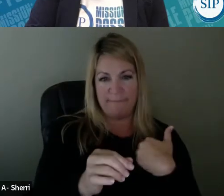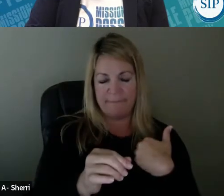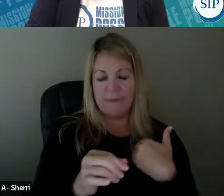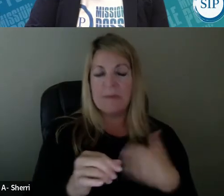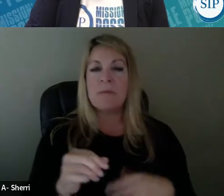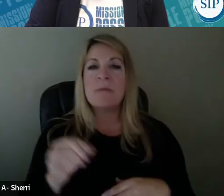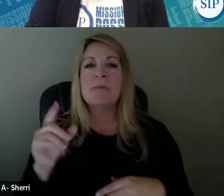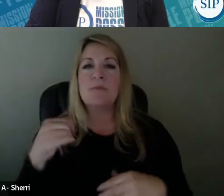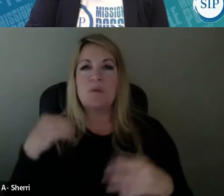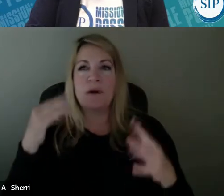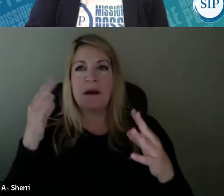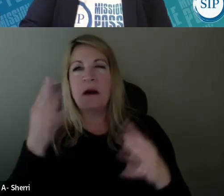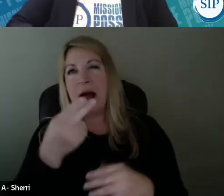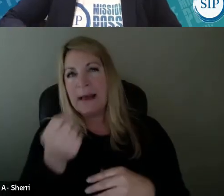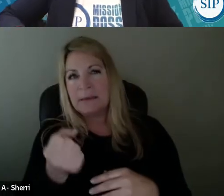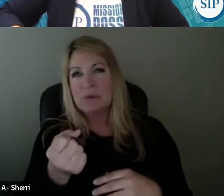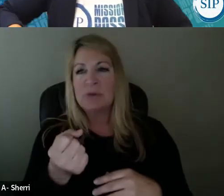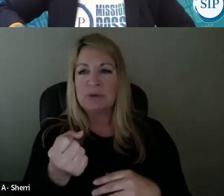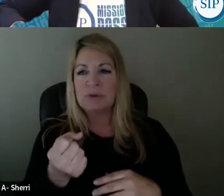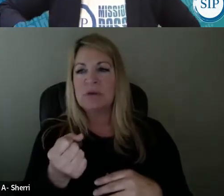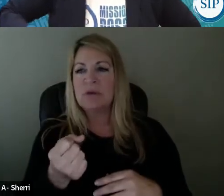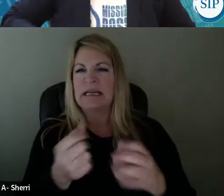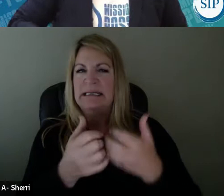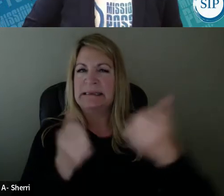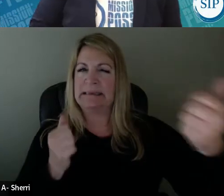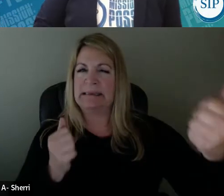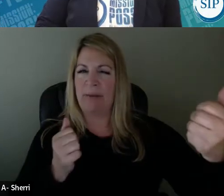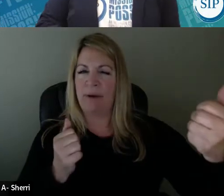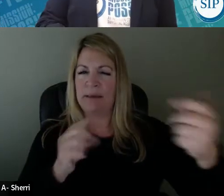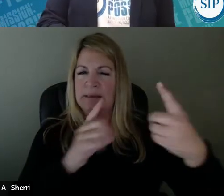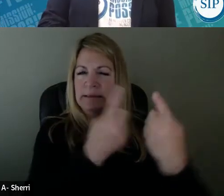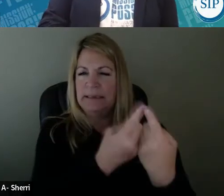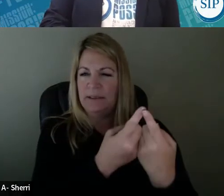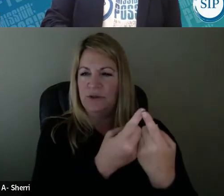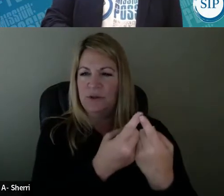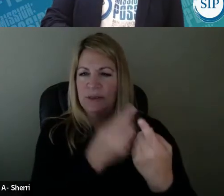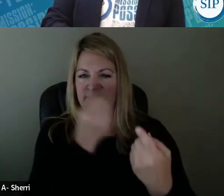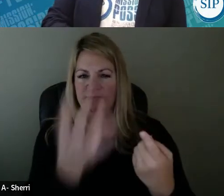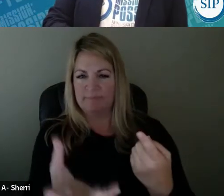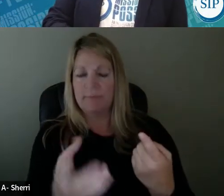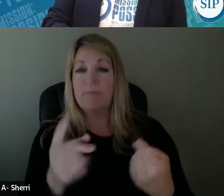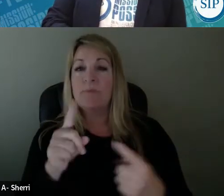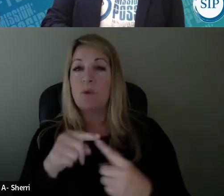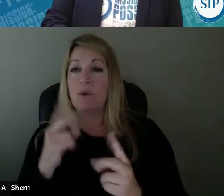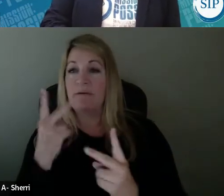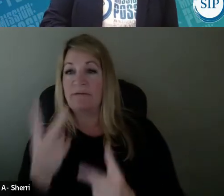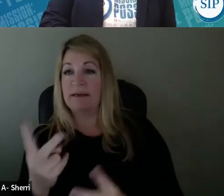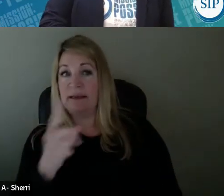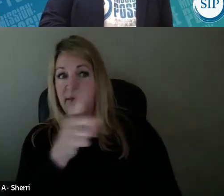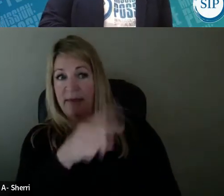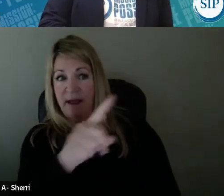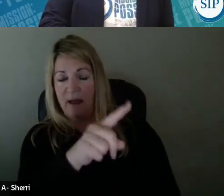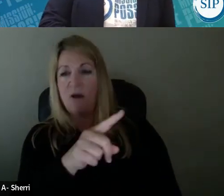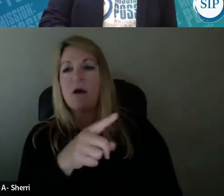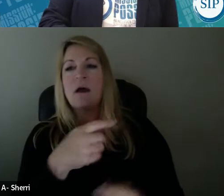Yes, we hope like high school is a separate district. So I just want to emphasize that. But when we visited there, they have